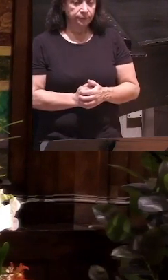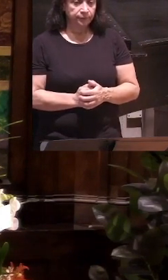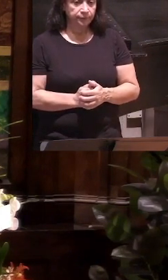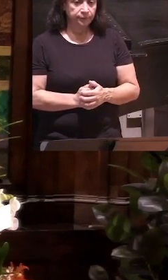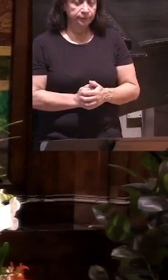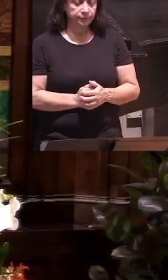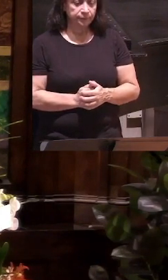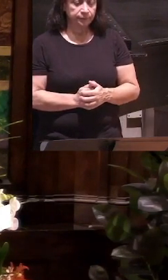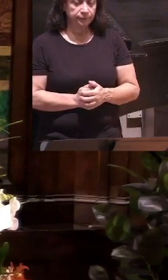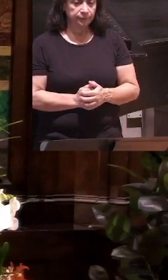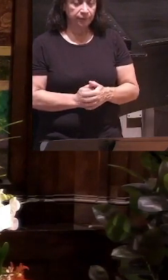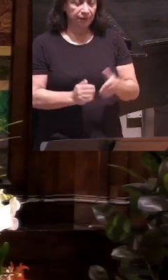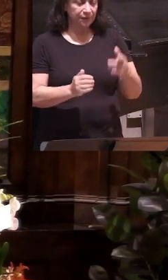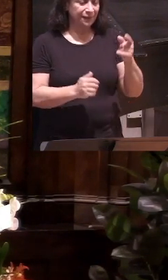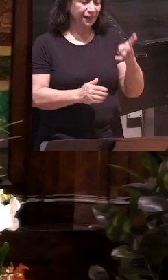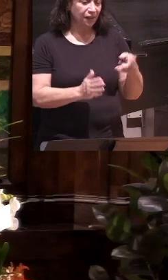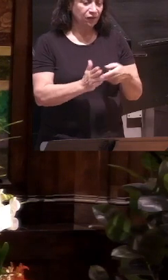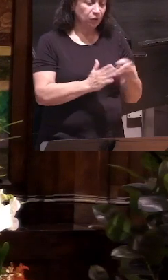Half-truths